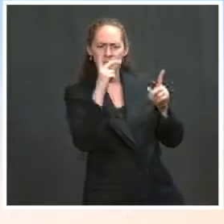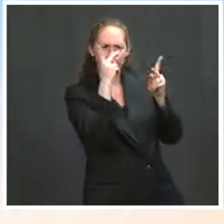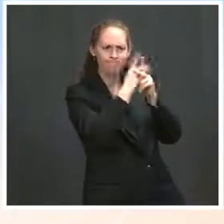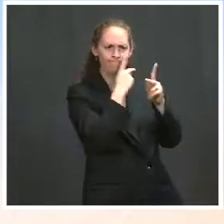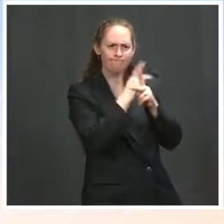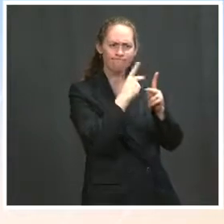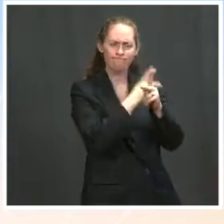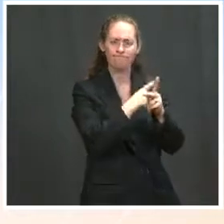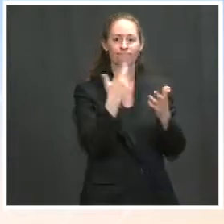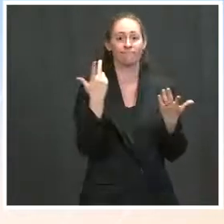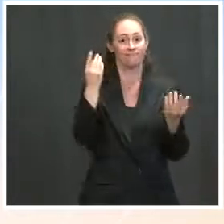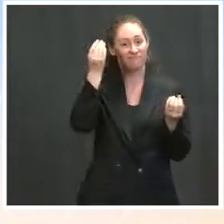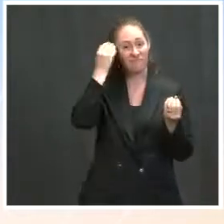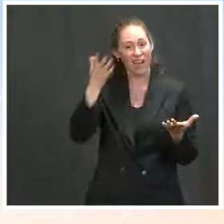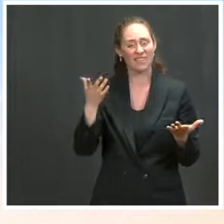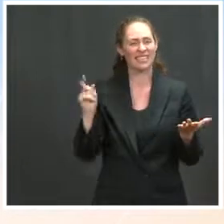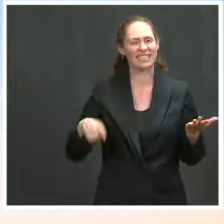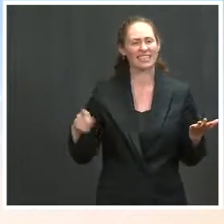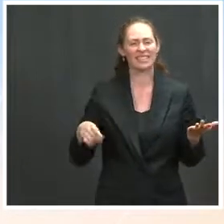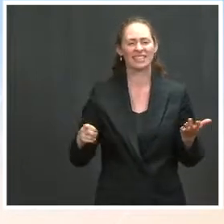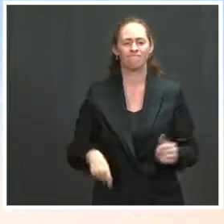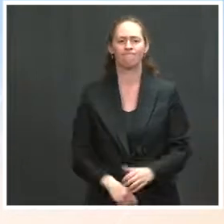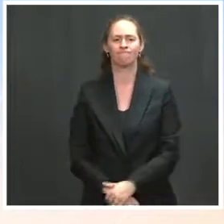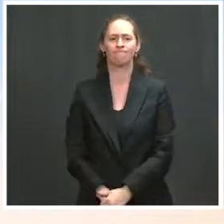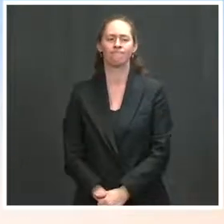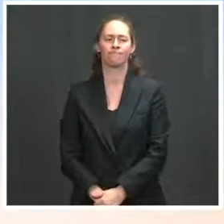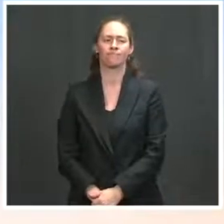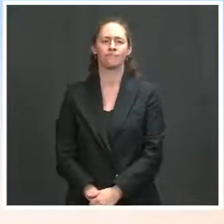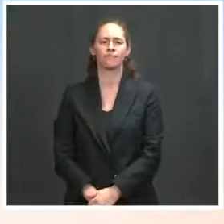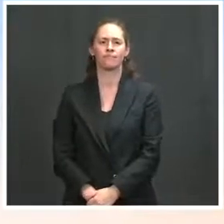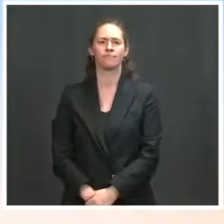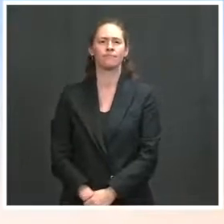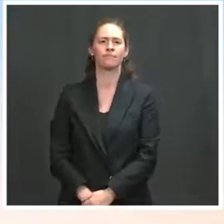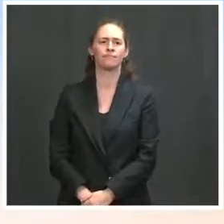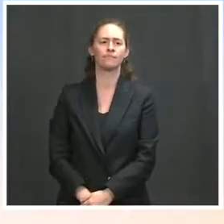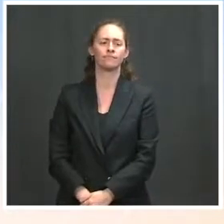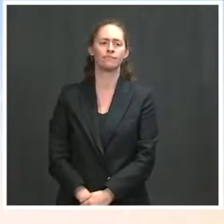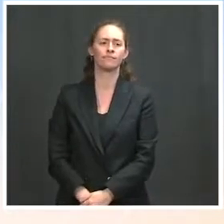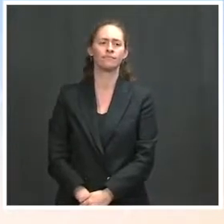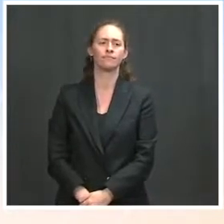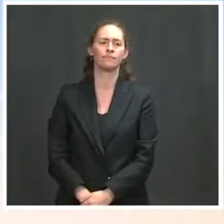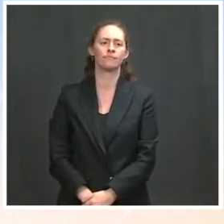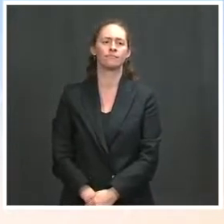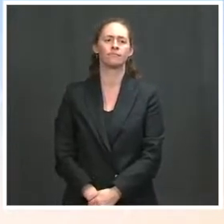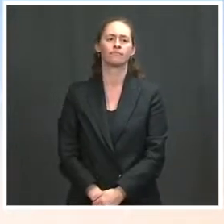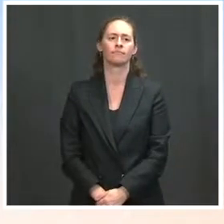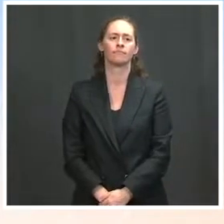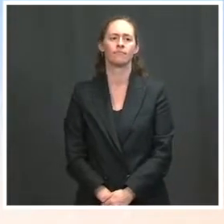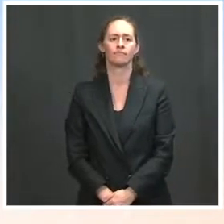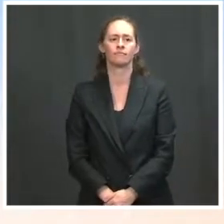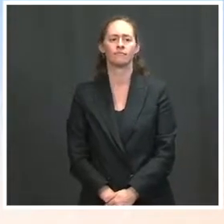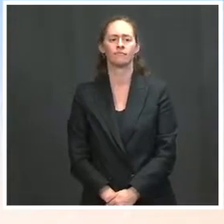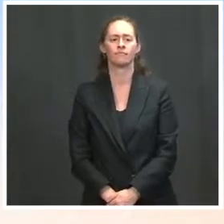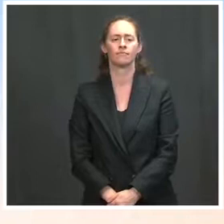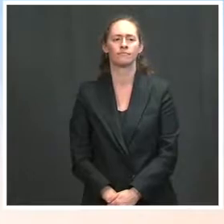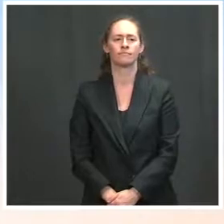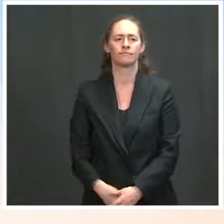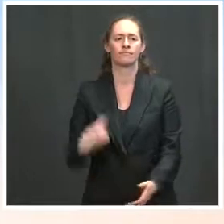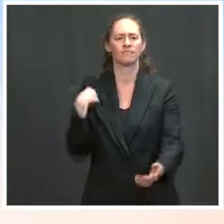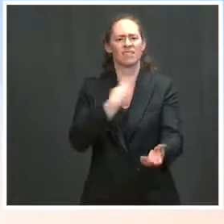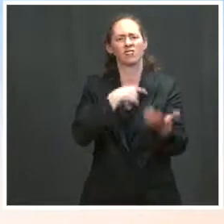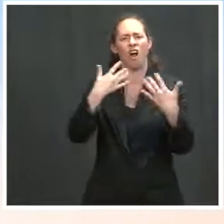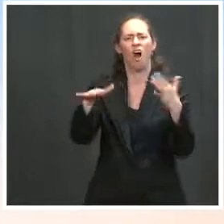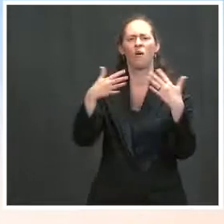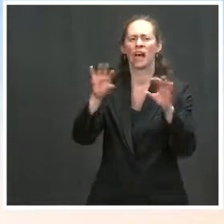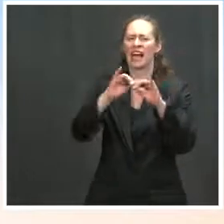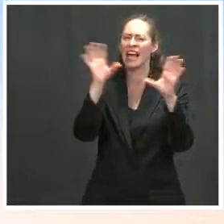came from. And so this is like I said, we've been in vocal. We're going to continue working with the WHO. We rejoined